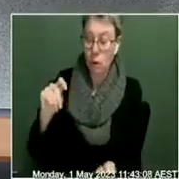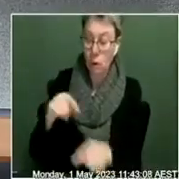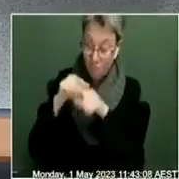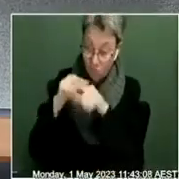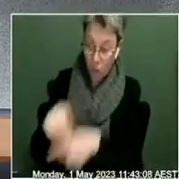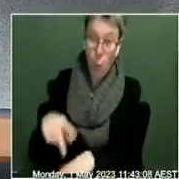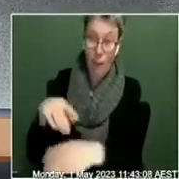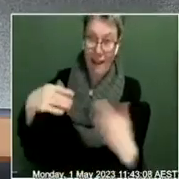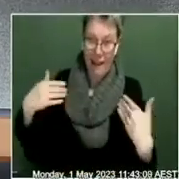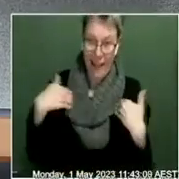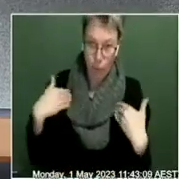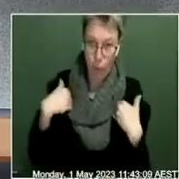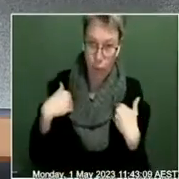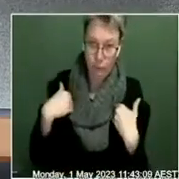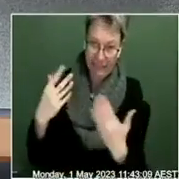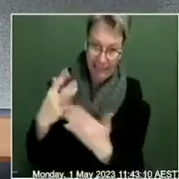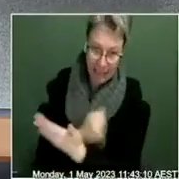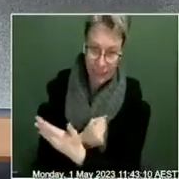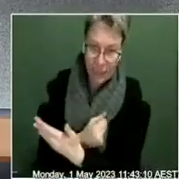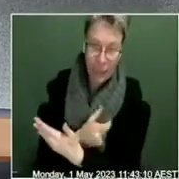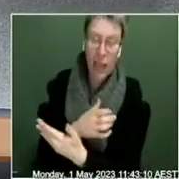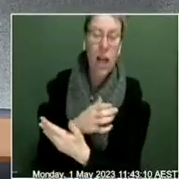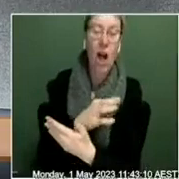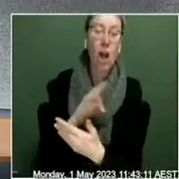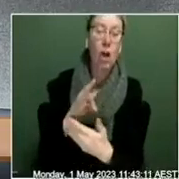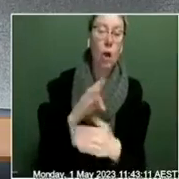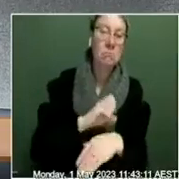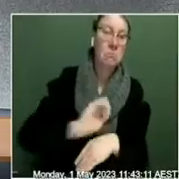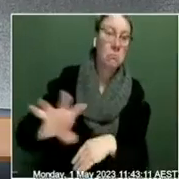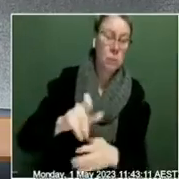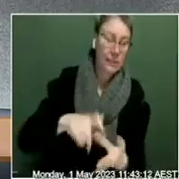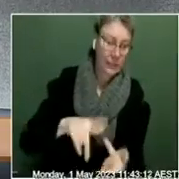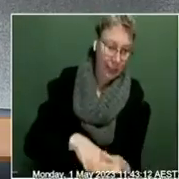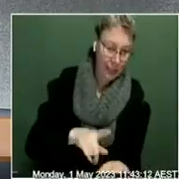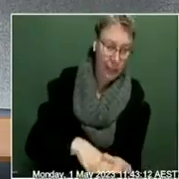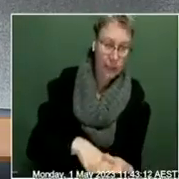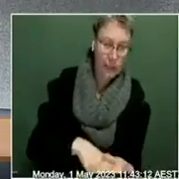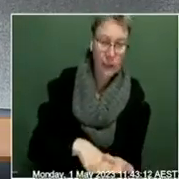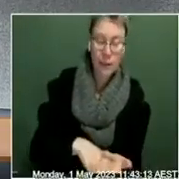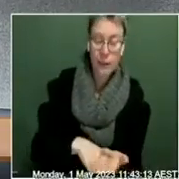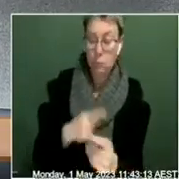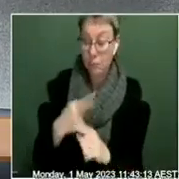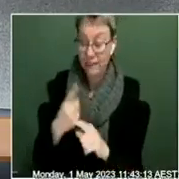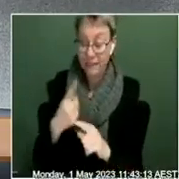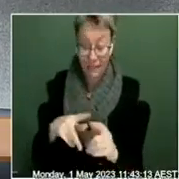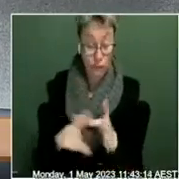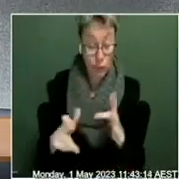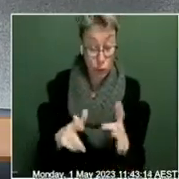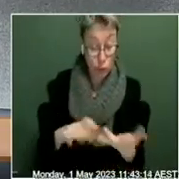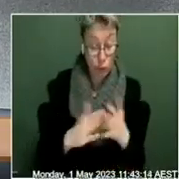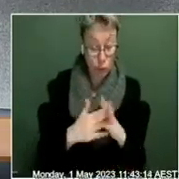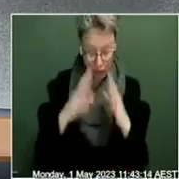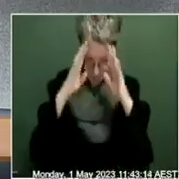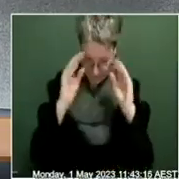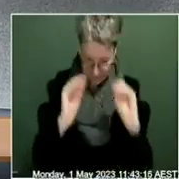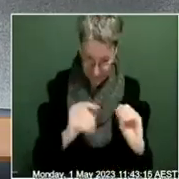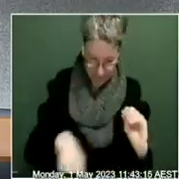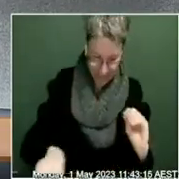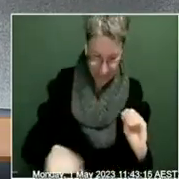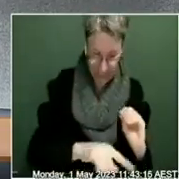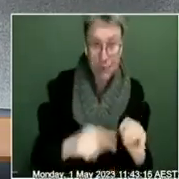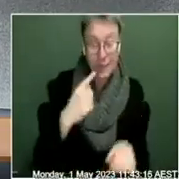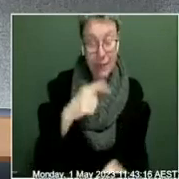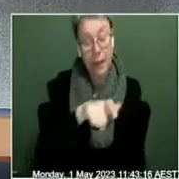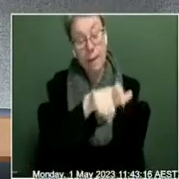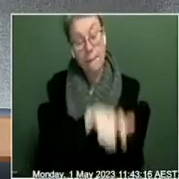community sees public intoxication as a health issue rather than a justice issue. And one